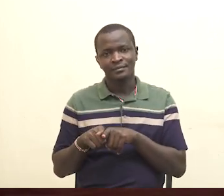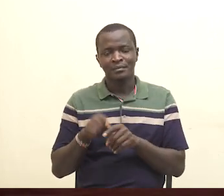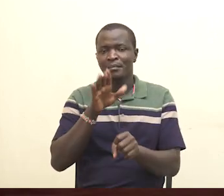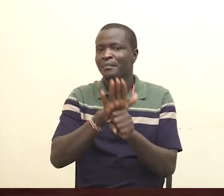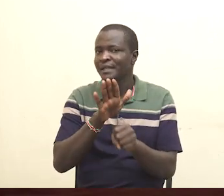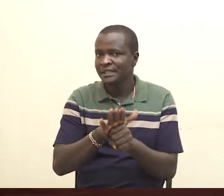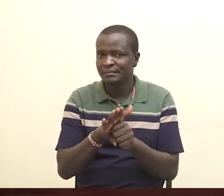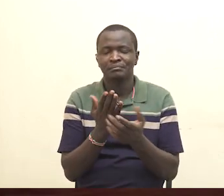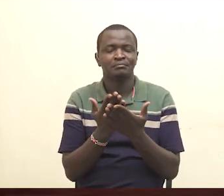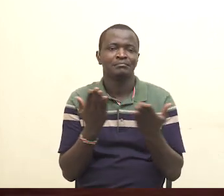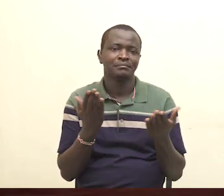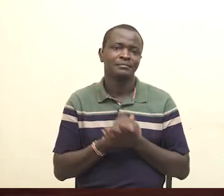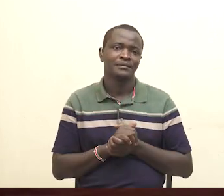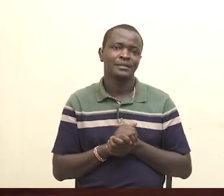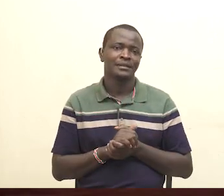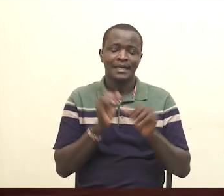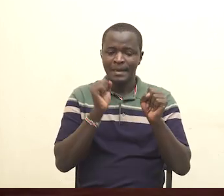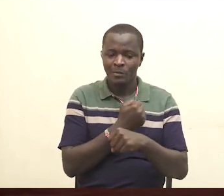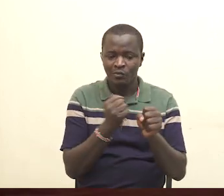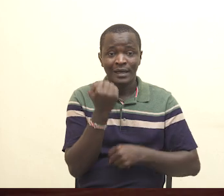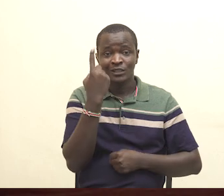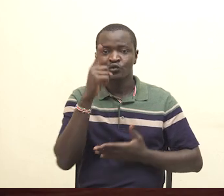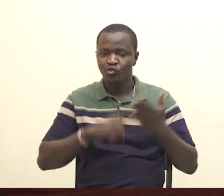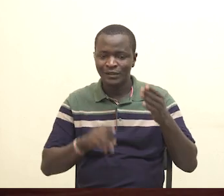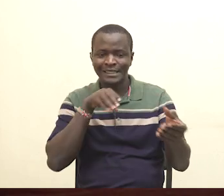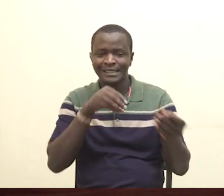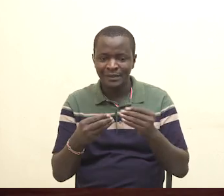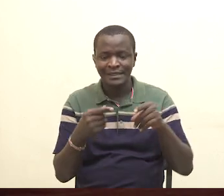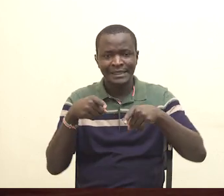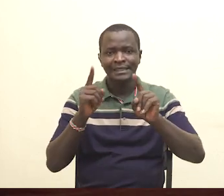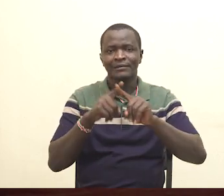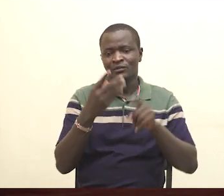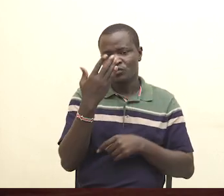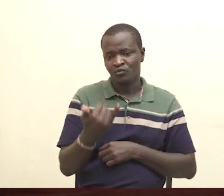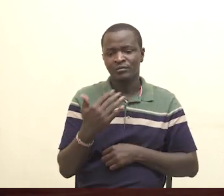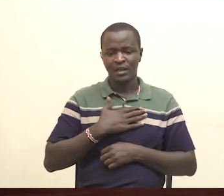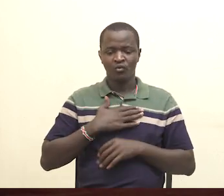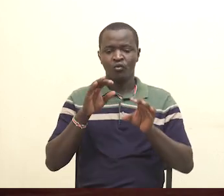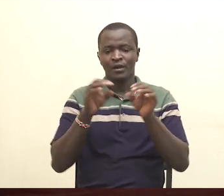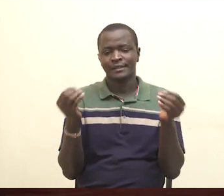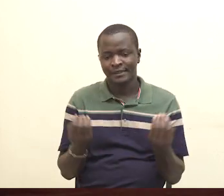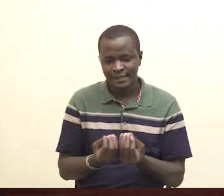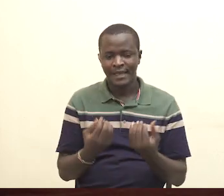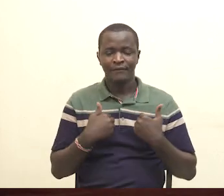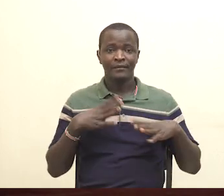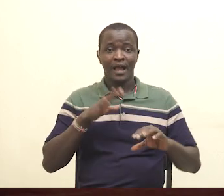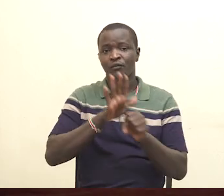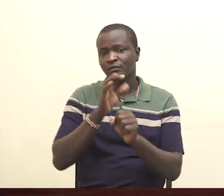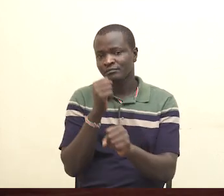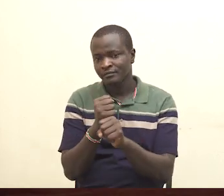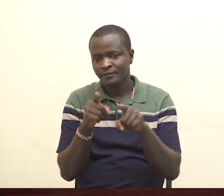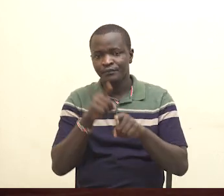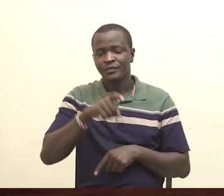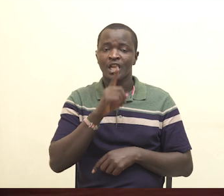of us could not understand what disability is to us. So now our organization has done a lot to